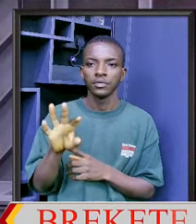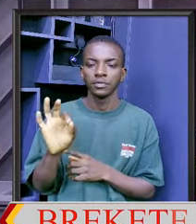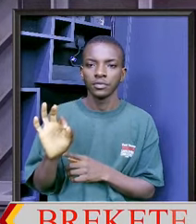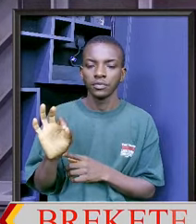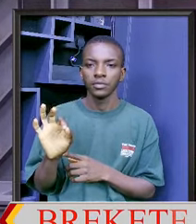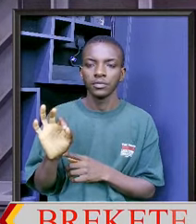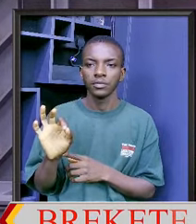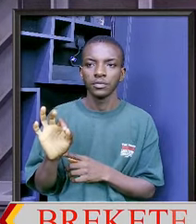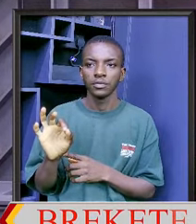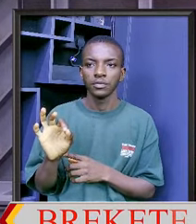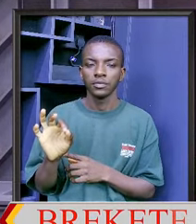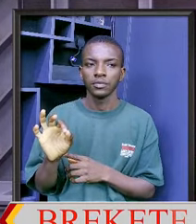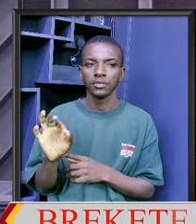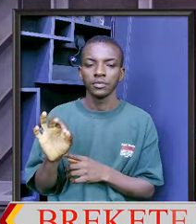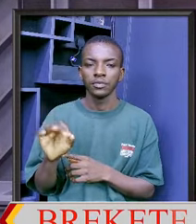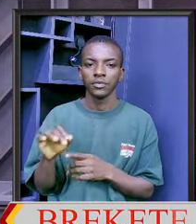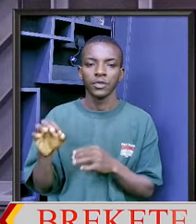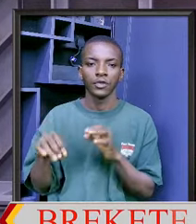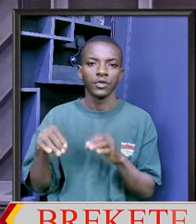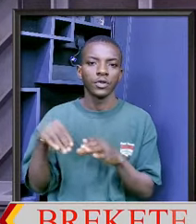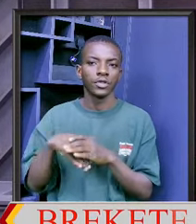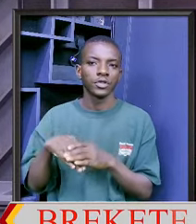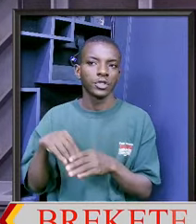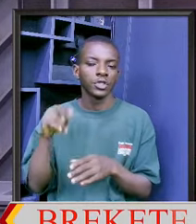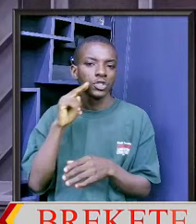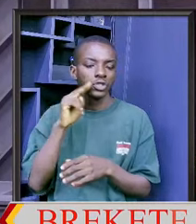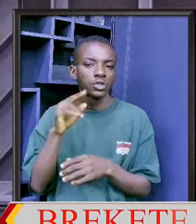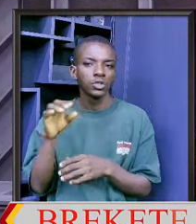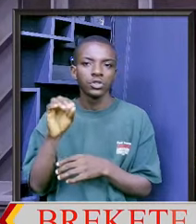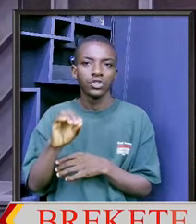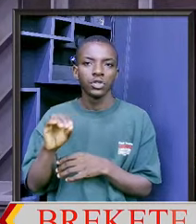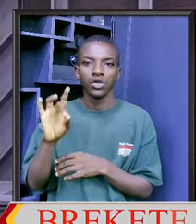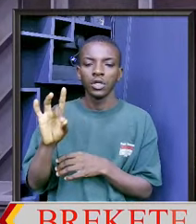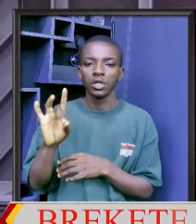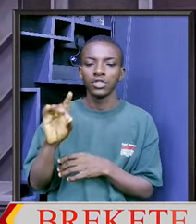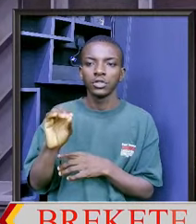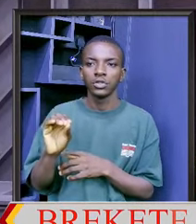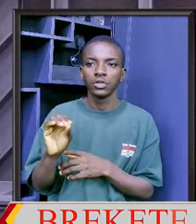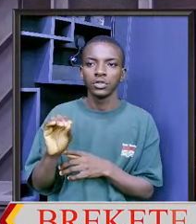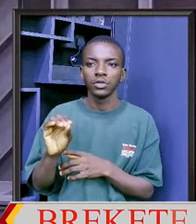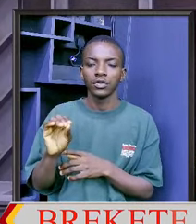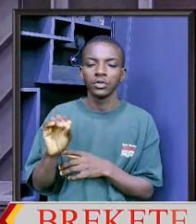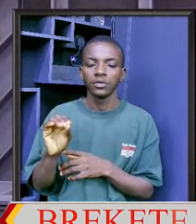080-33-22-11-49. If you dare for inside Nigeria na